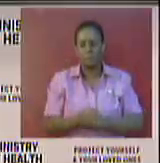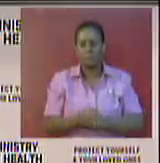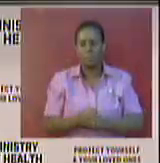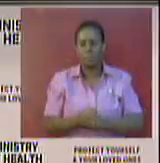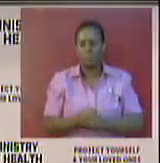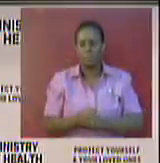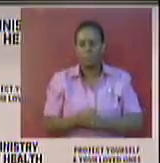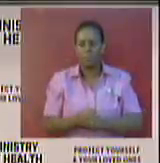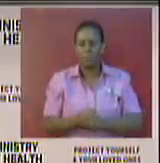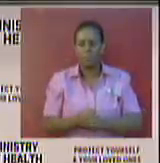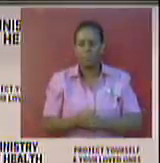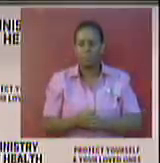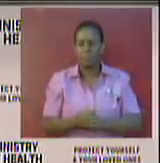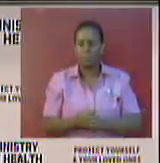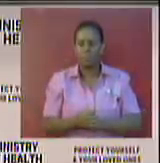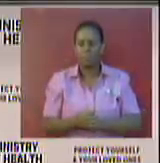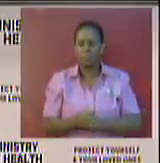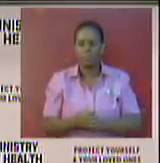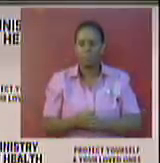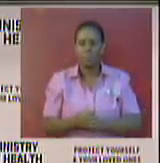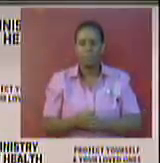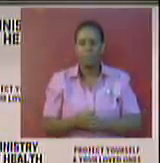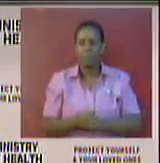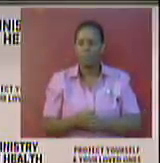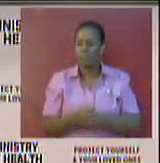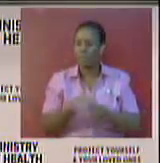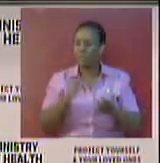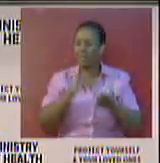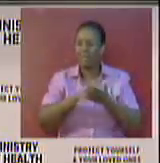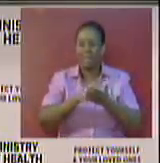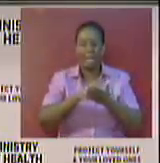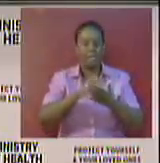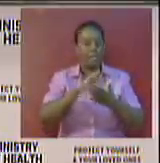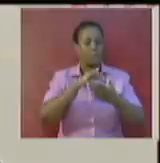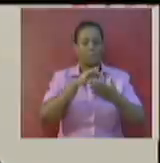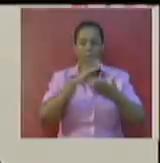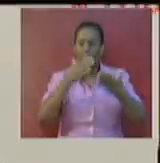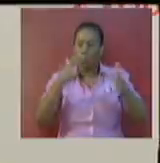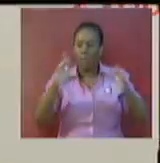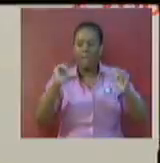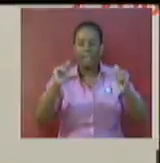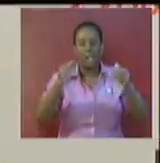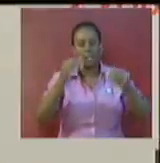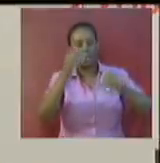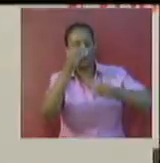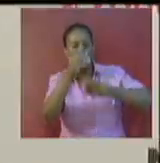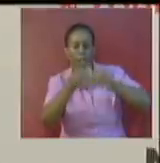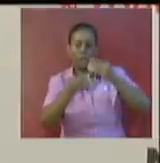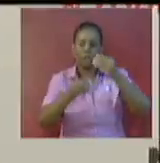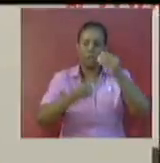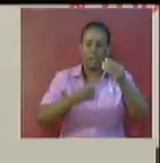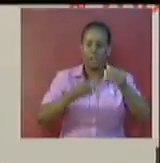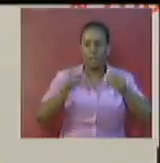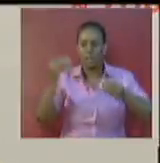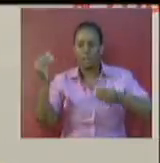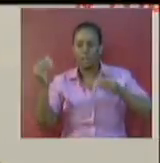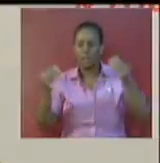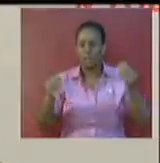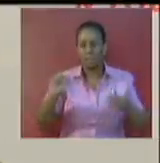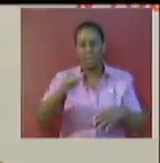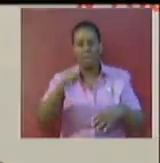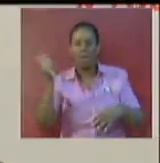an ever-evolving response to a very dynamic pandemic. We go now to another follow-up question from